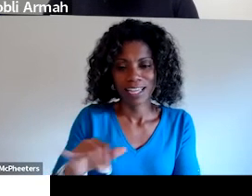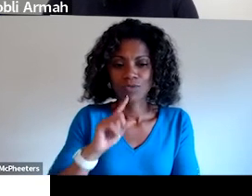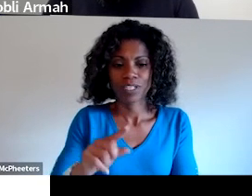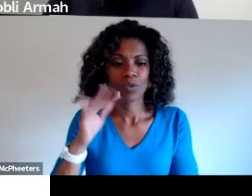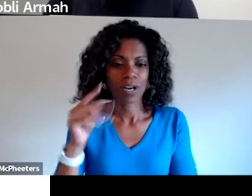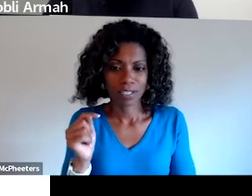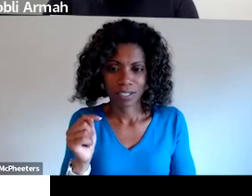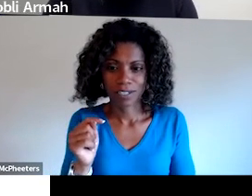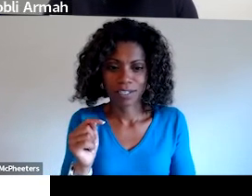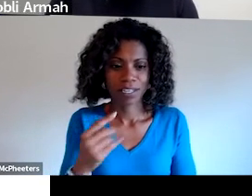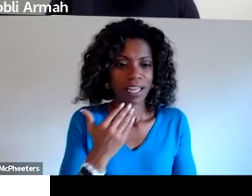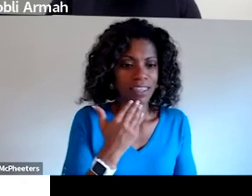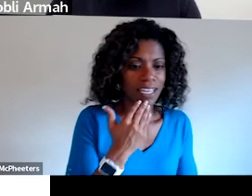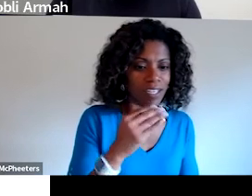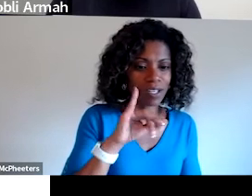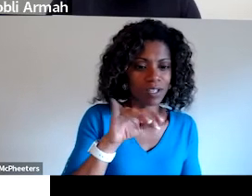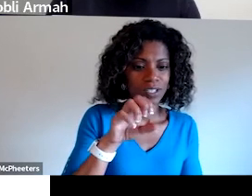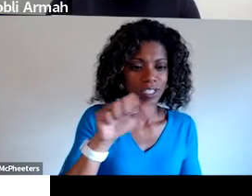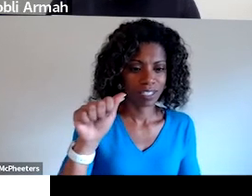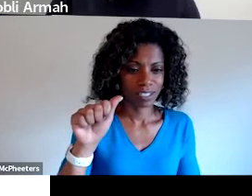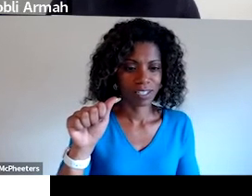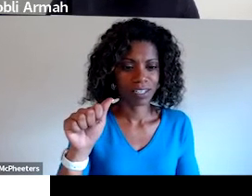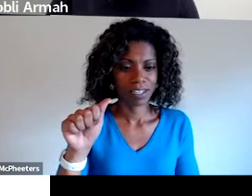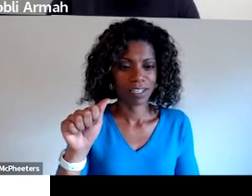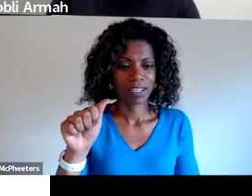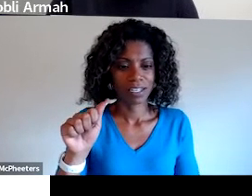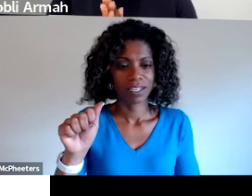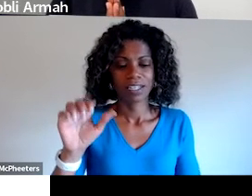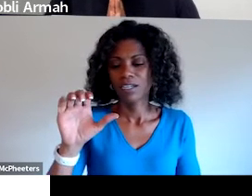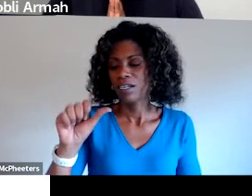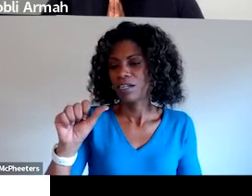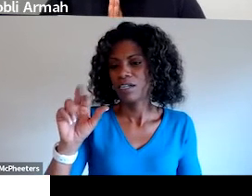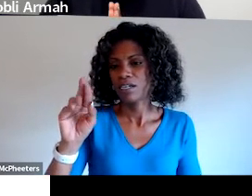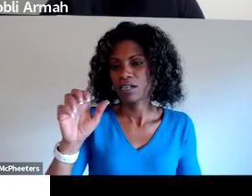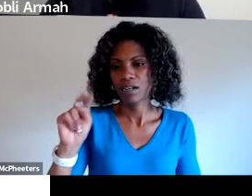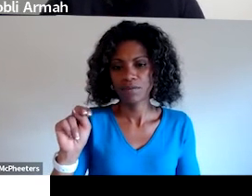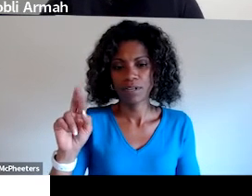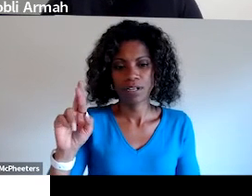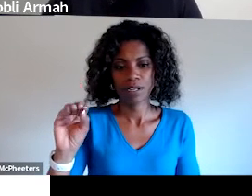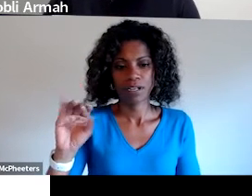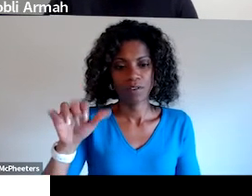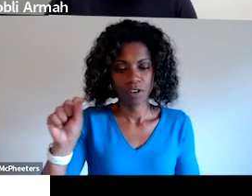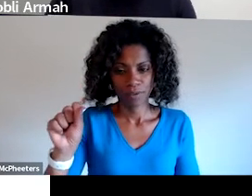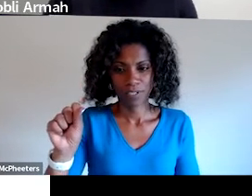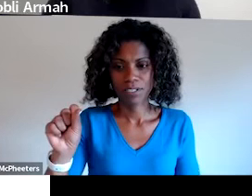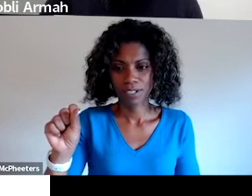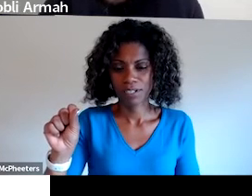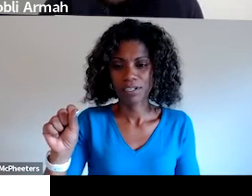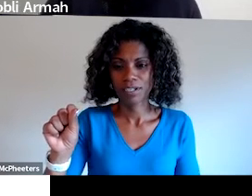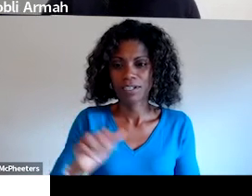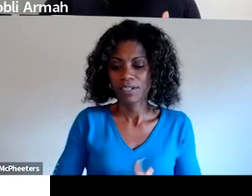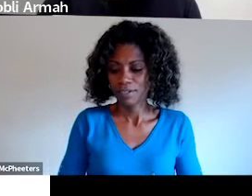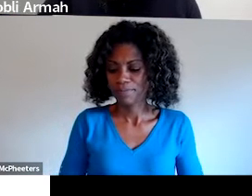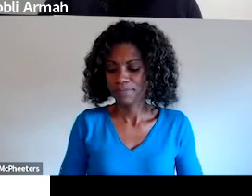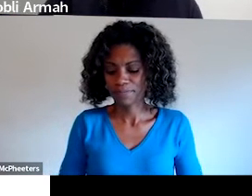And thank you, Jessica, for dropping in John Powell's conversation with Carmen Rojas. There are tons of great conversation with John Powell that I look